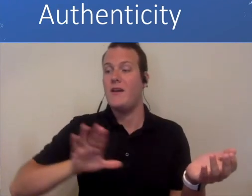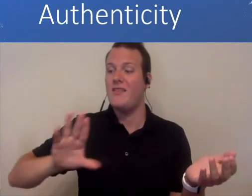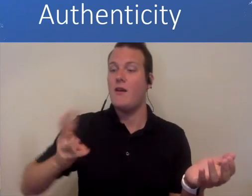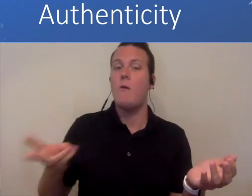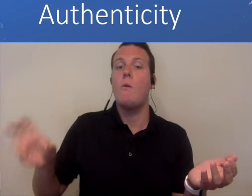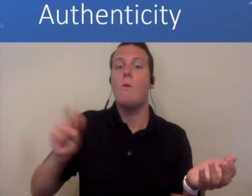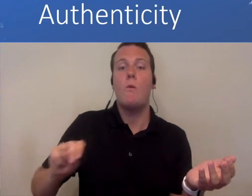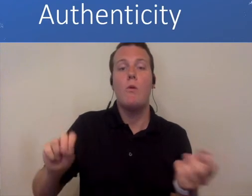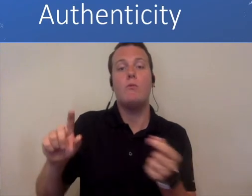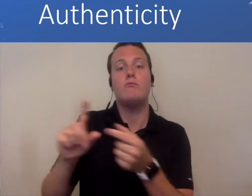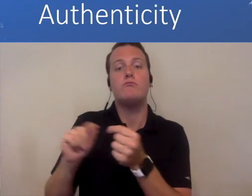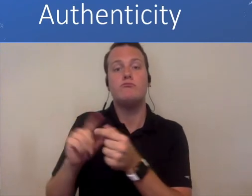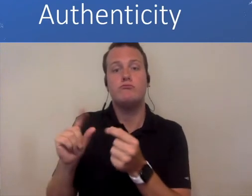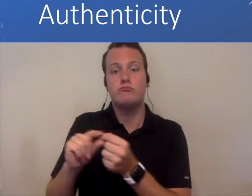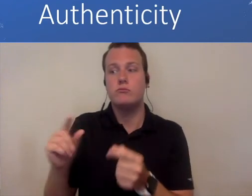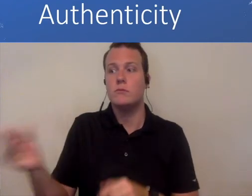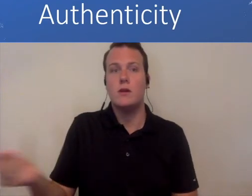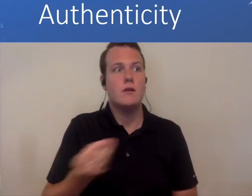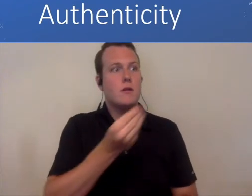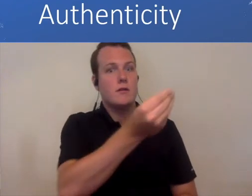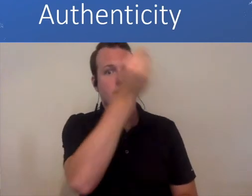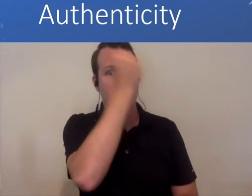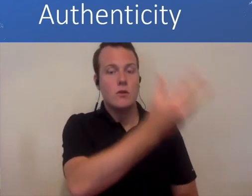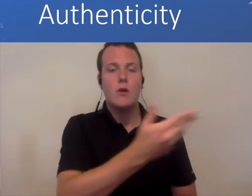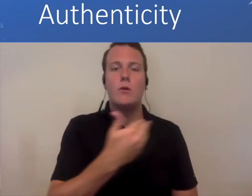their testimonials. That is so great.